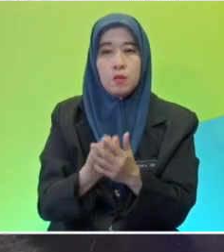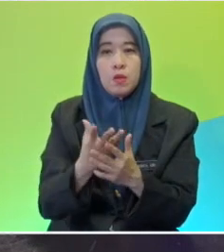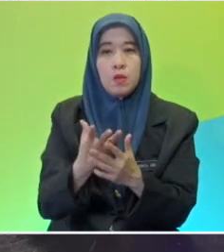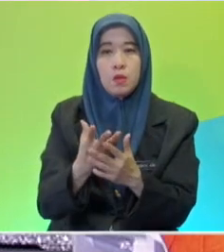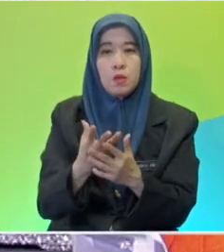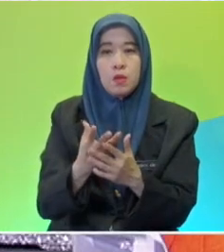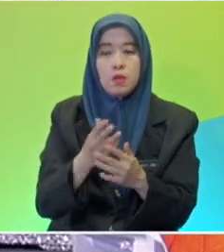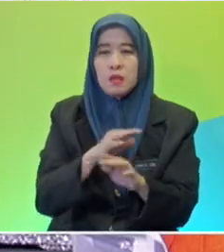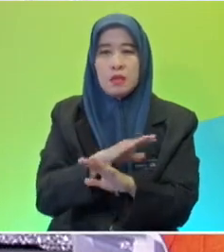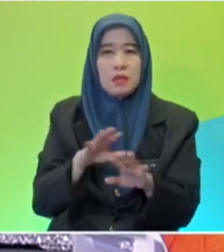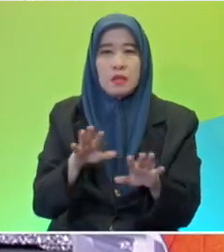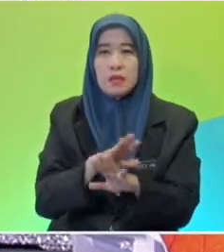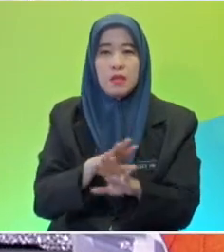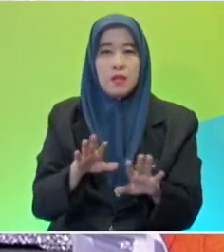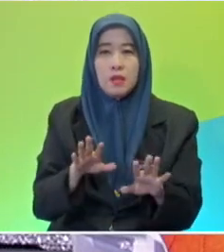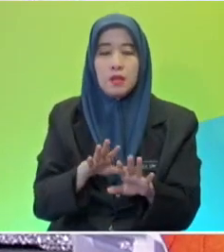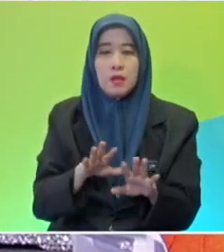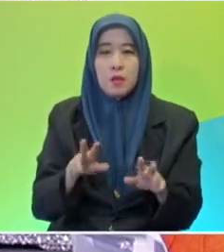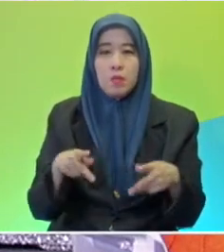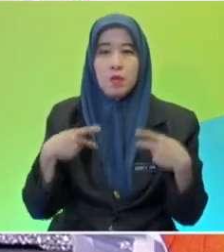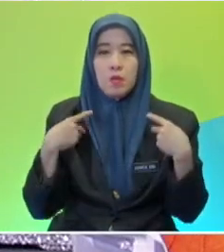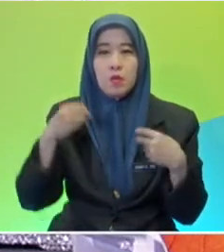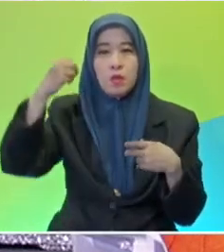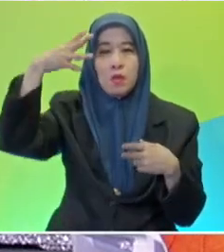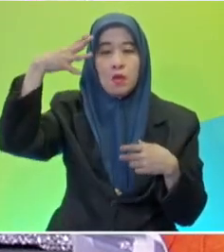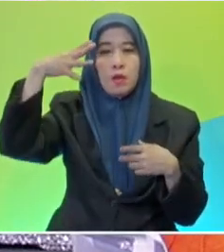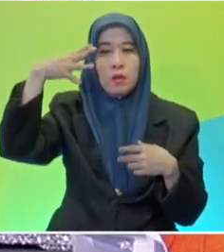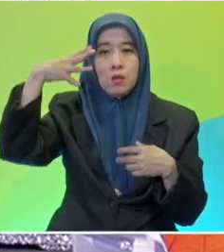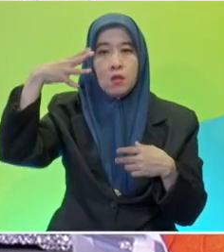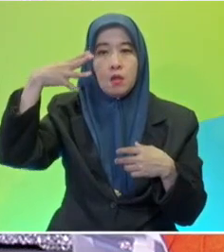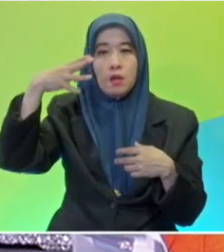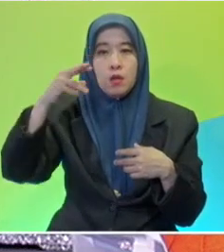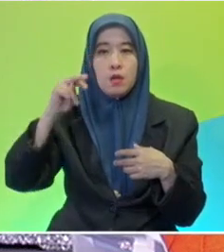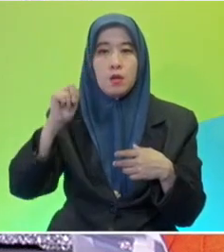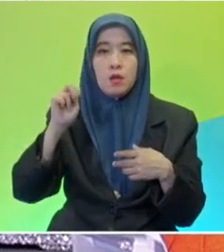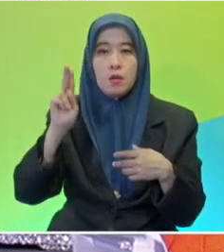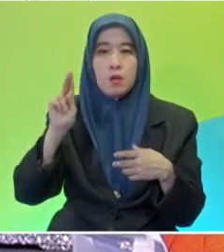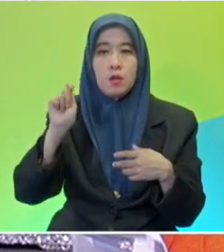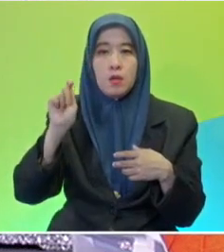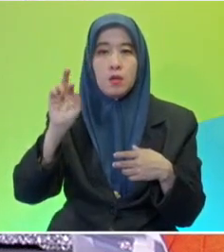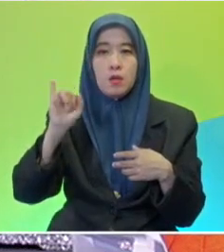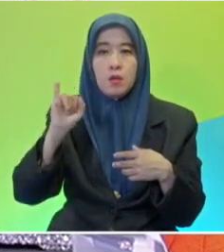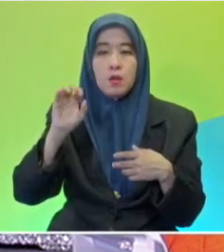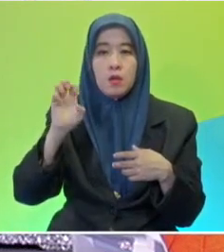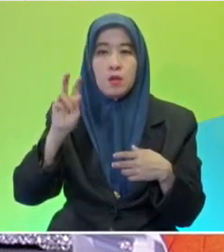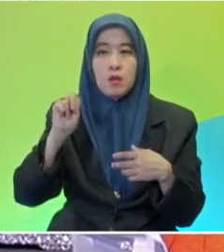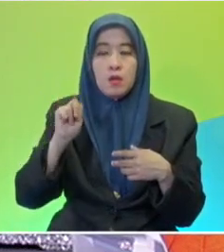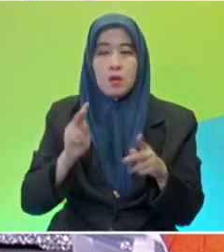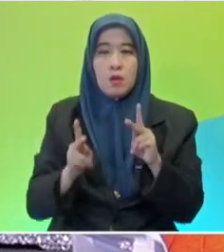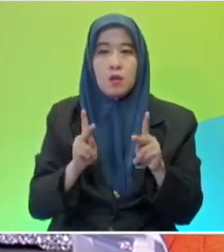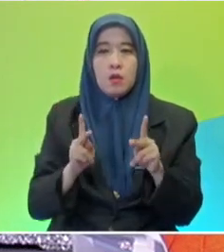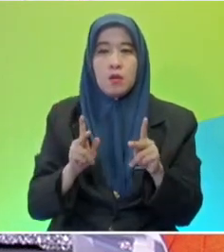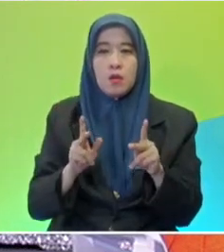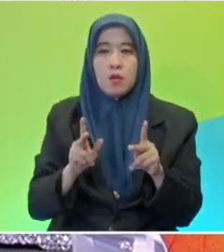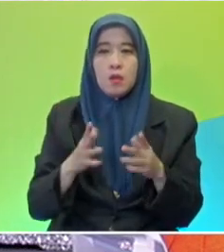don't need external sunlight, all that, nutrients, because they get it all from the seed. But once they are no longer seeds, I